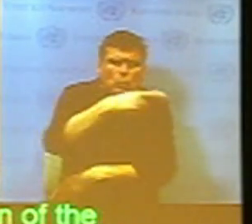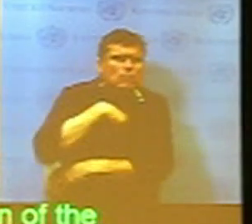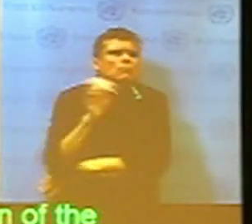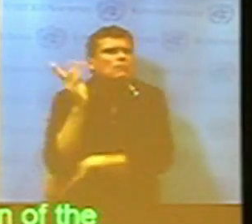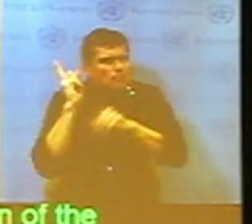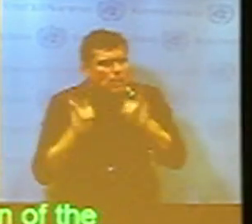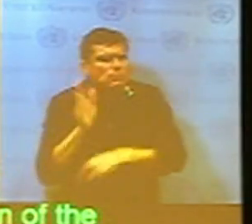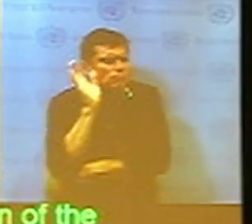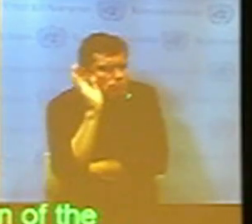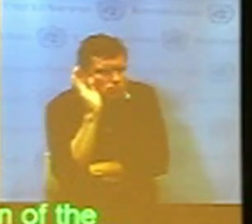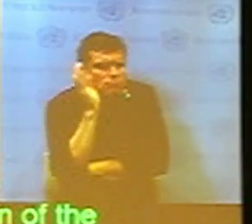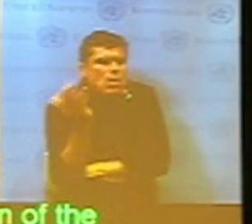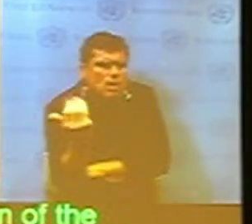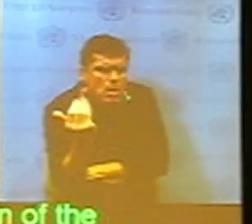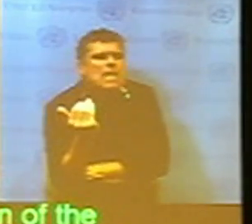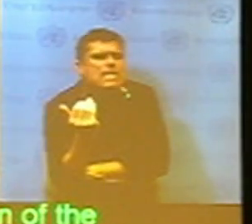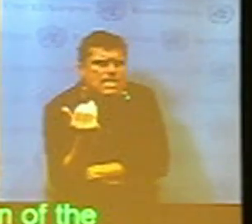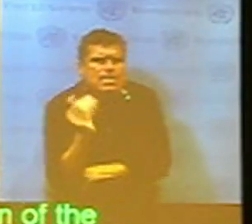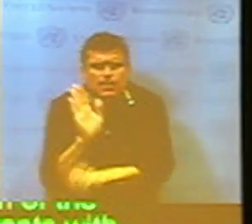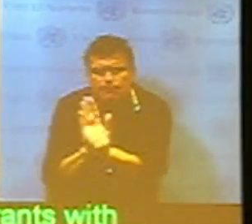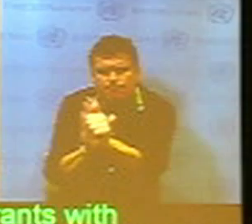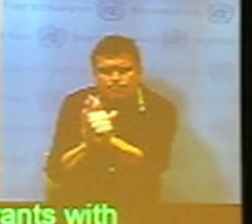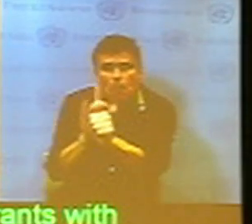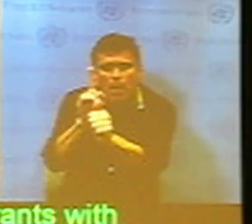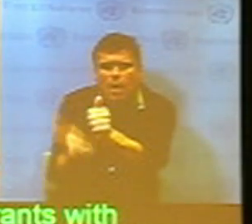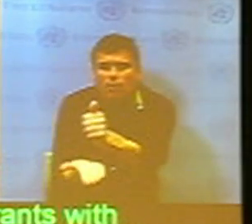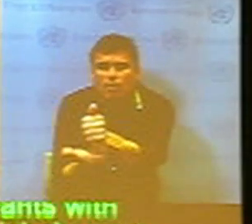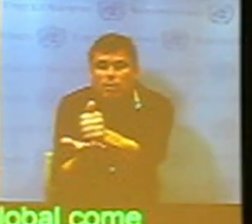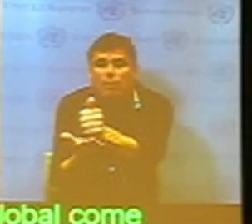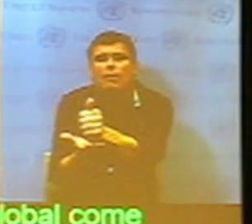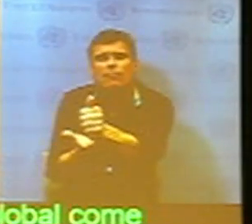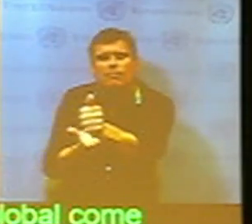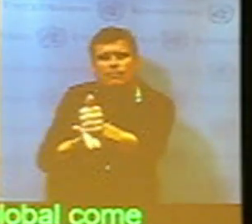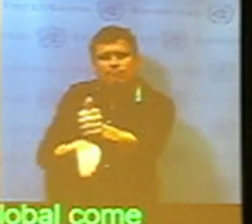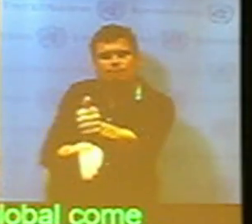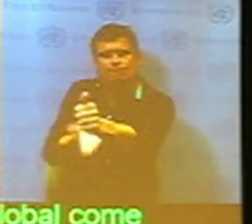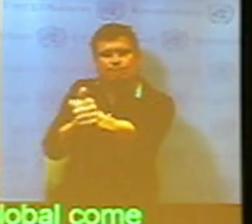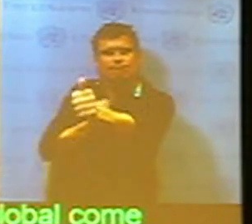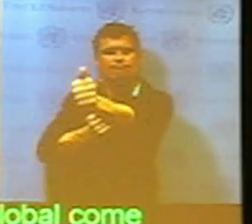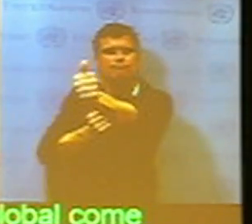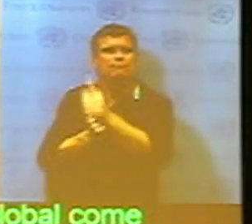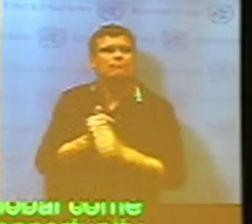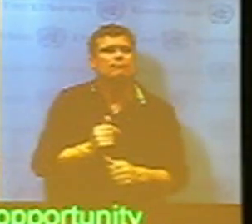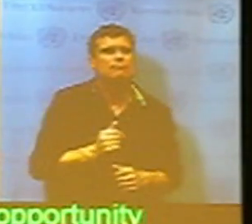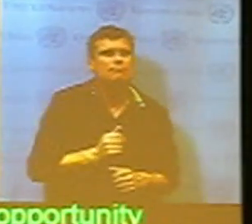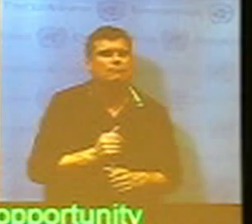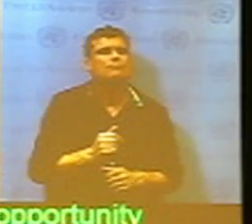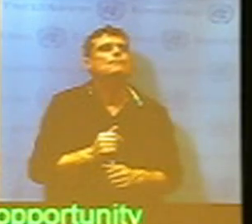Another important opportunity for engagement is the Charter on Inclusion of Persons with Disabilities in Humanitarian